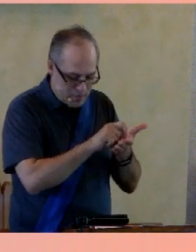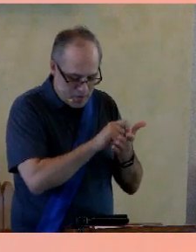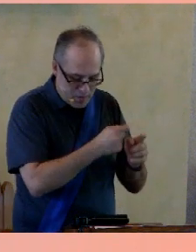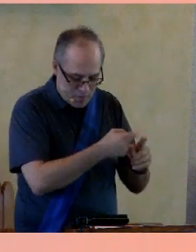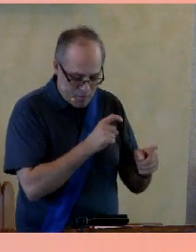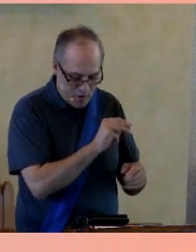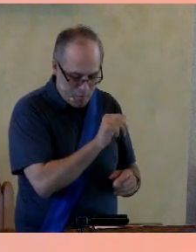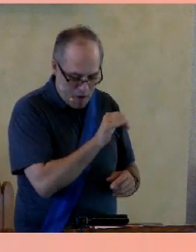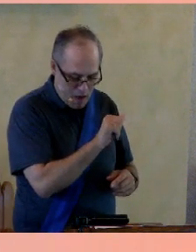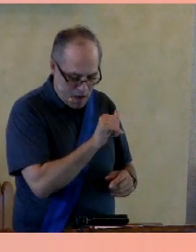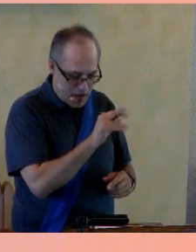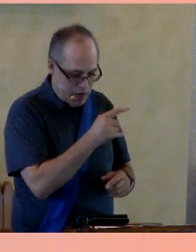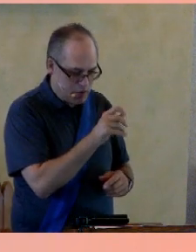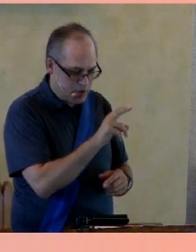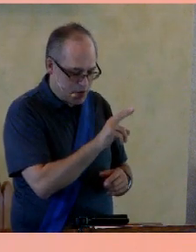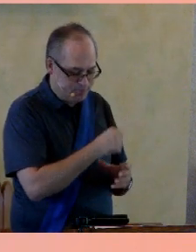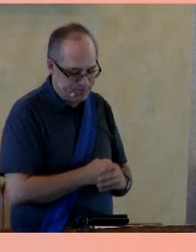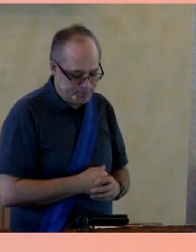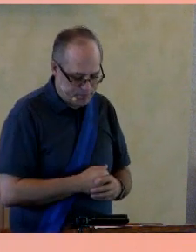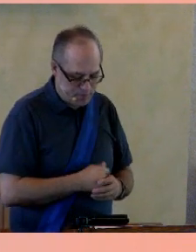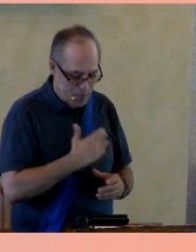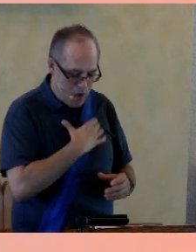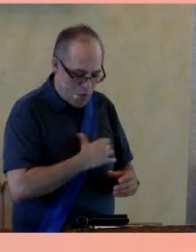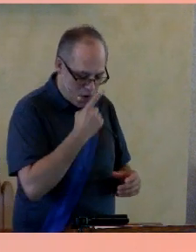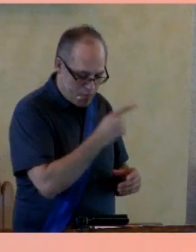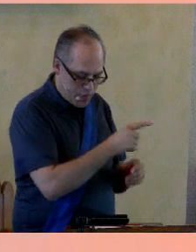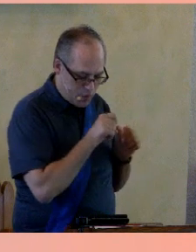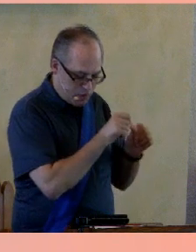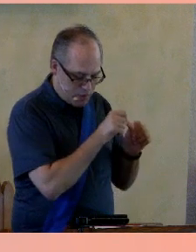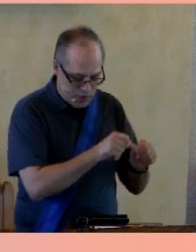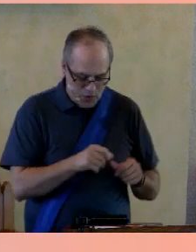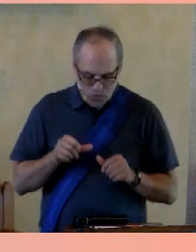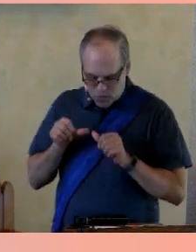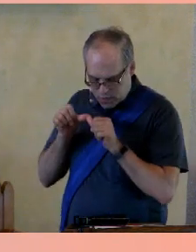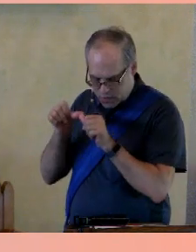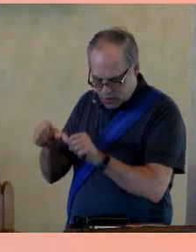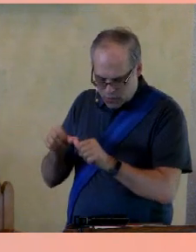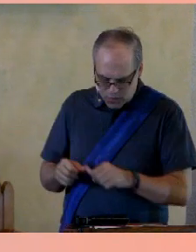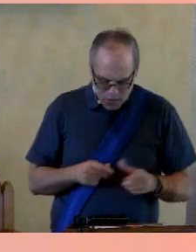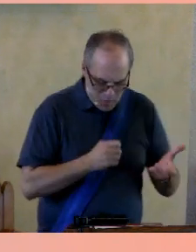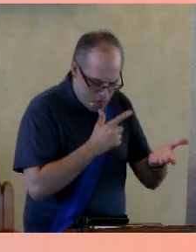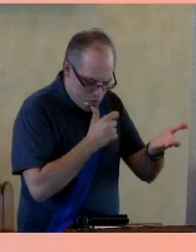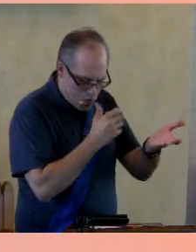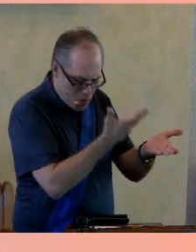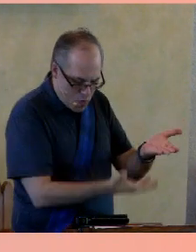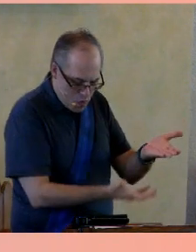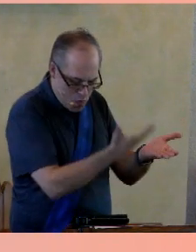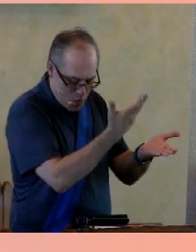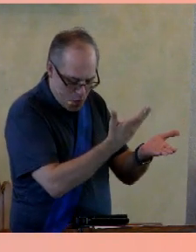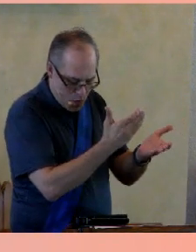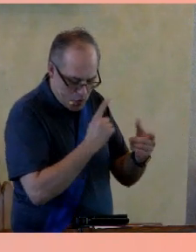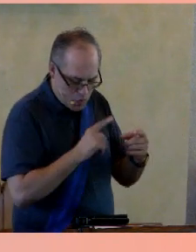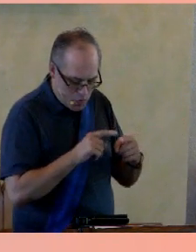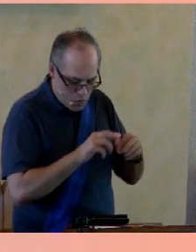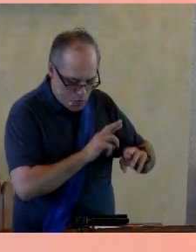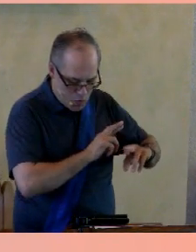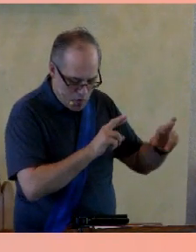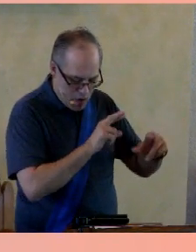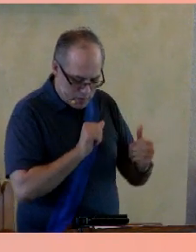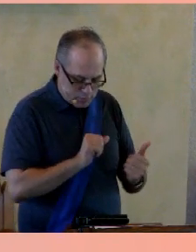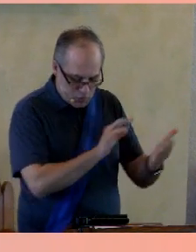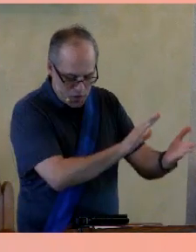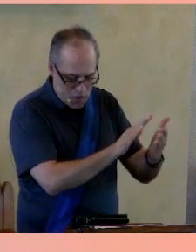for you is that you continue. Continue. To be who and how you are, to astonish a mean world with